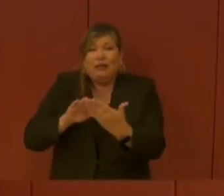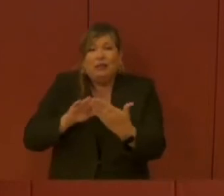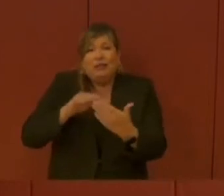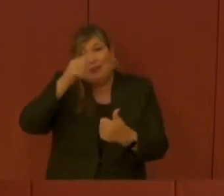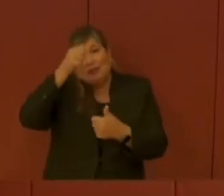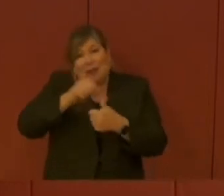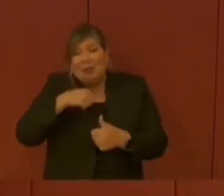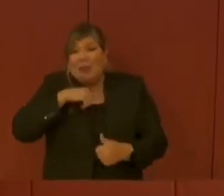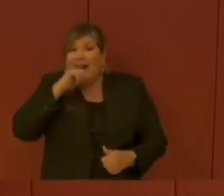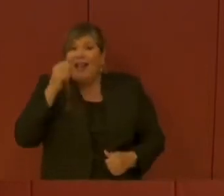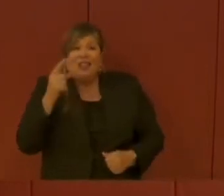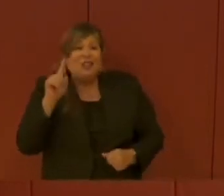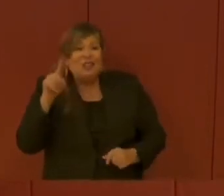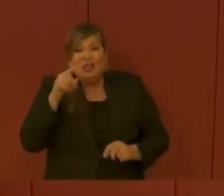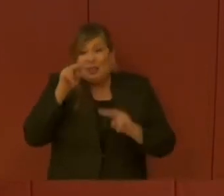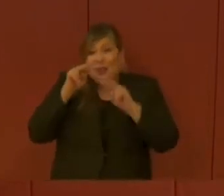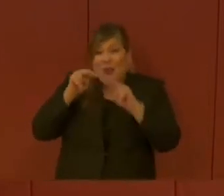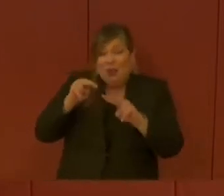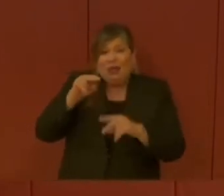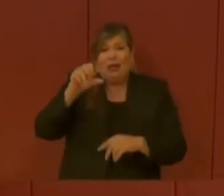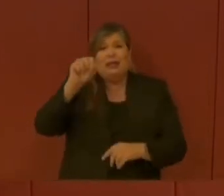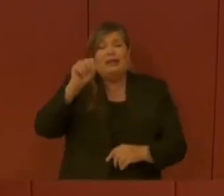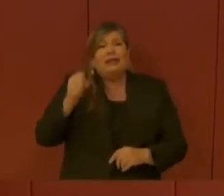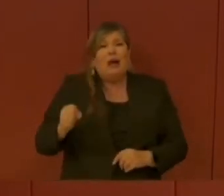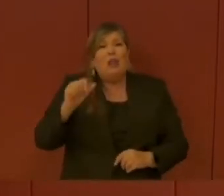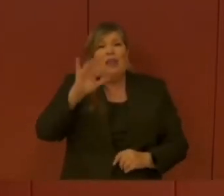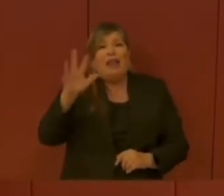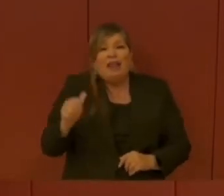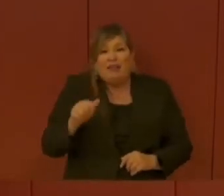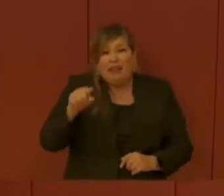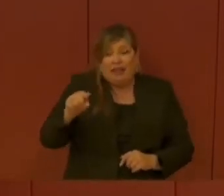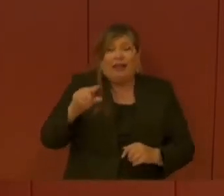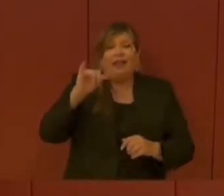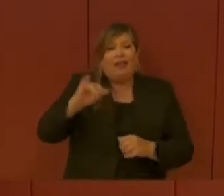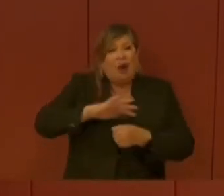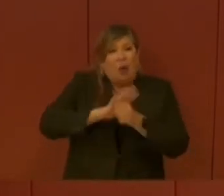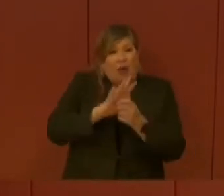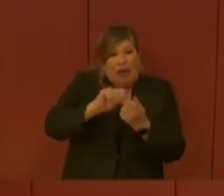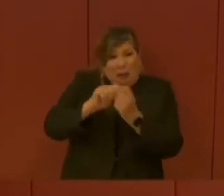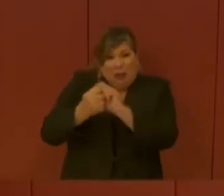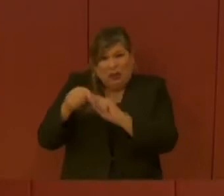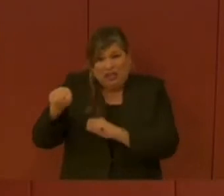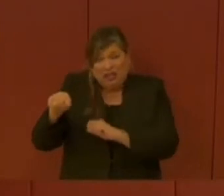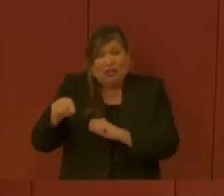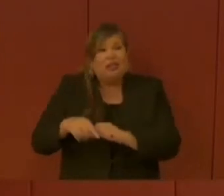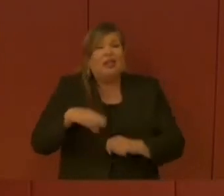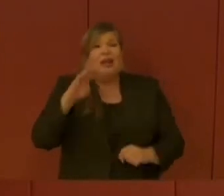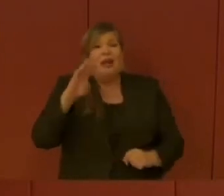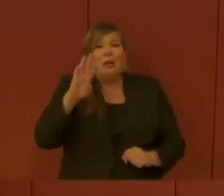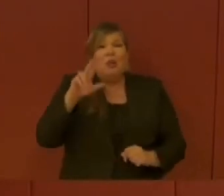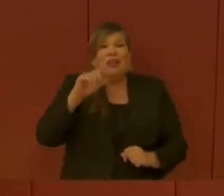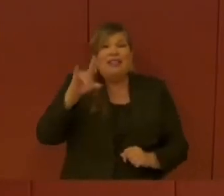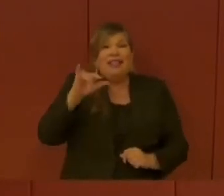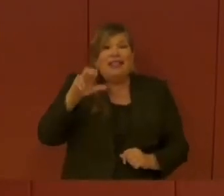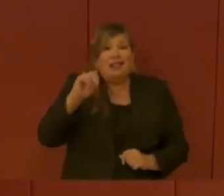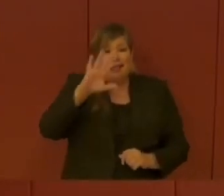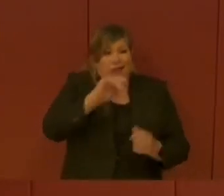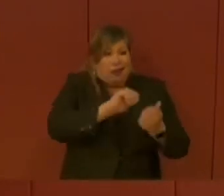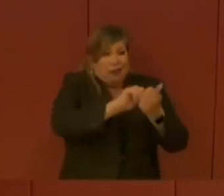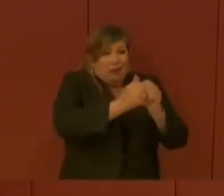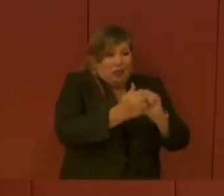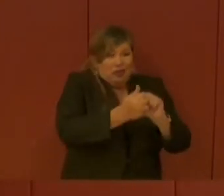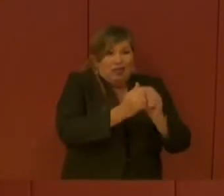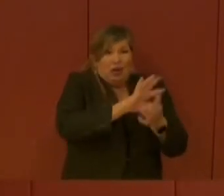the South African mutation. We're looking at a Brazilian mutation. We're looking at a New York mutation. We're looking at